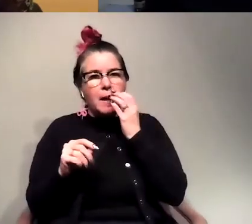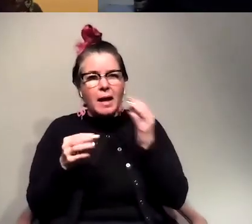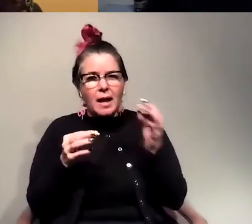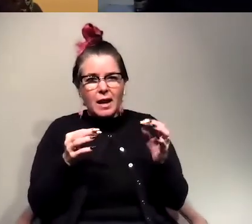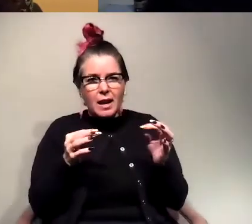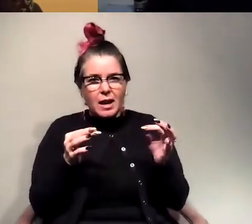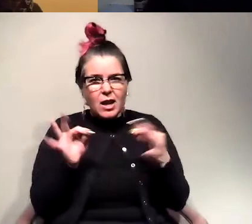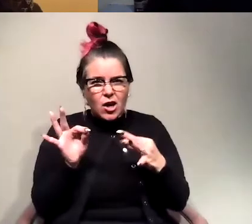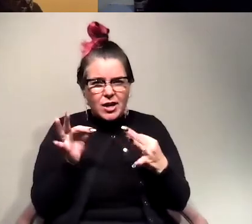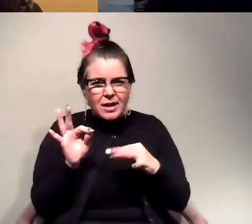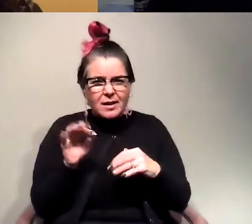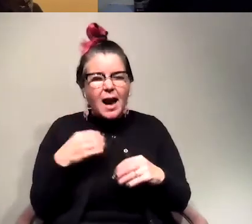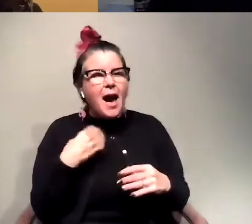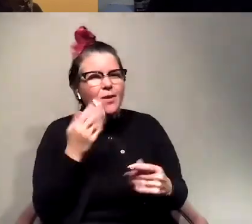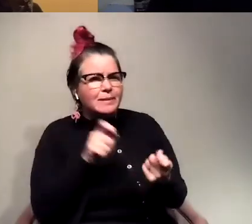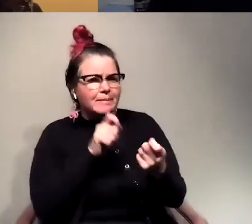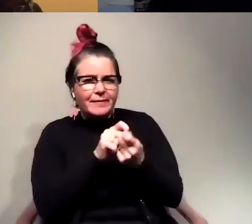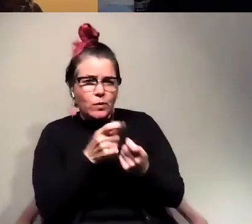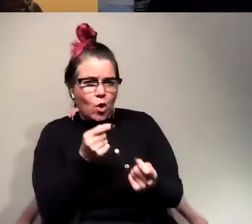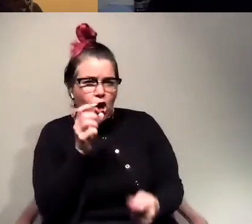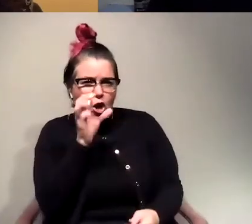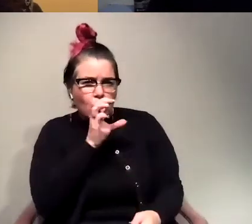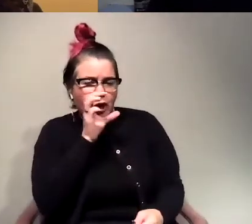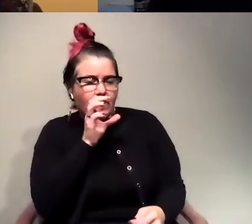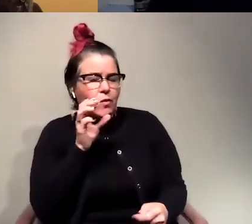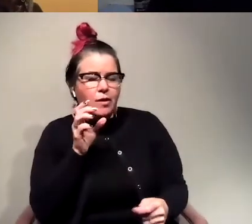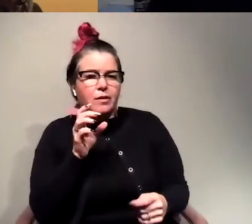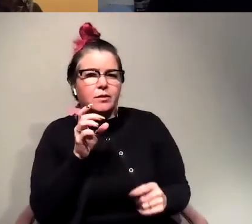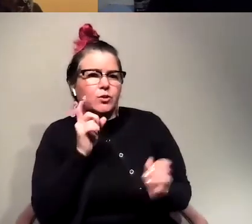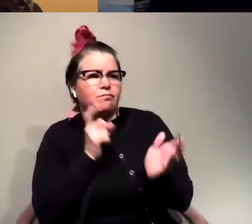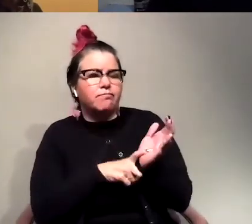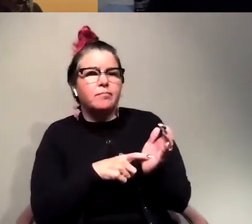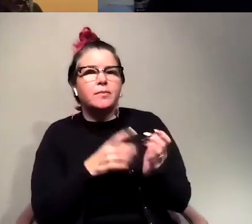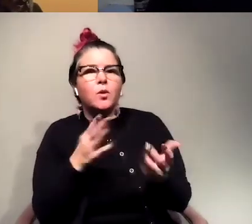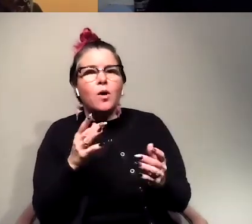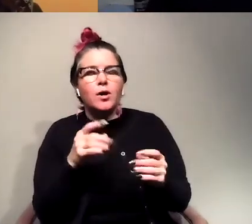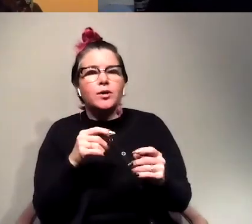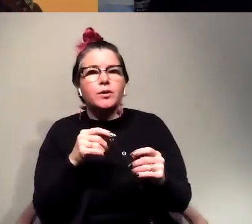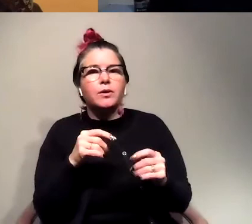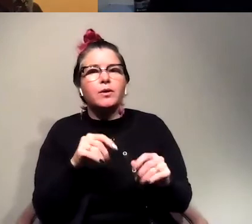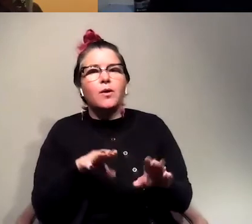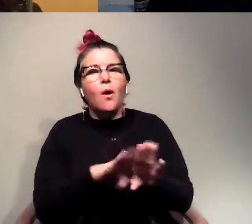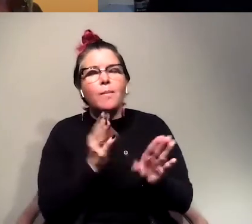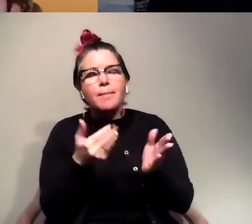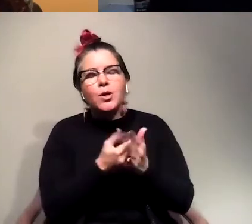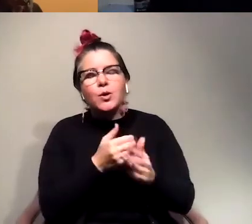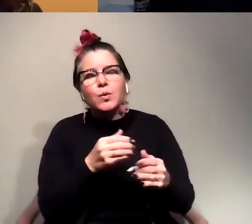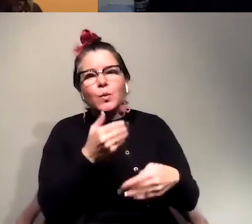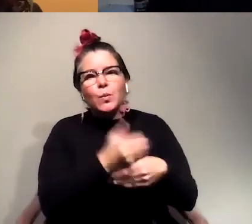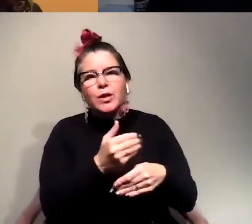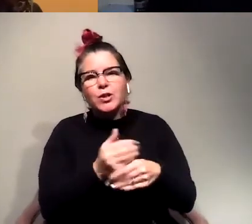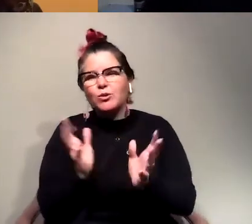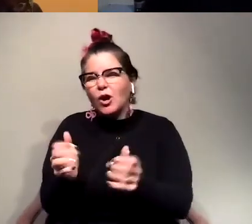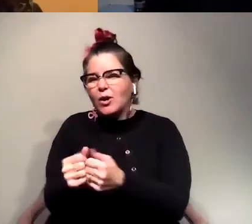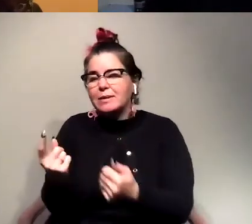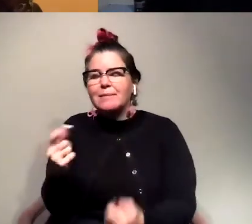pictures. don't know specifically what they're looking for. If they don't want you like opening up a new window or like talking to someone, I don't